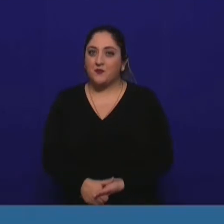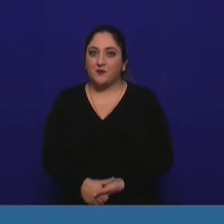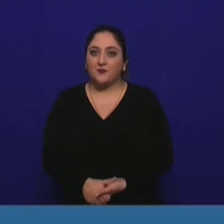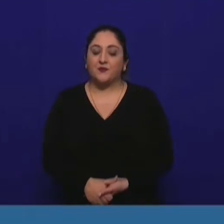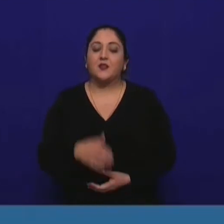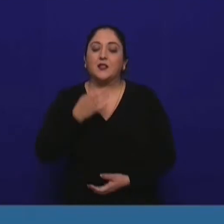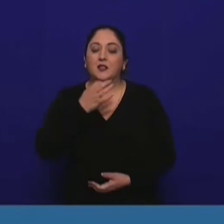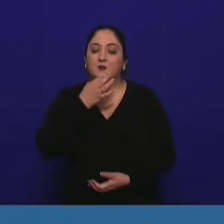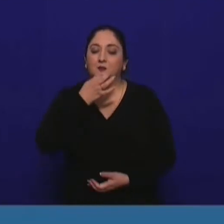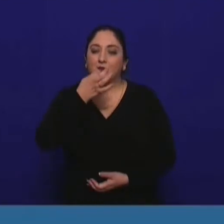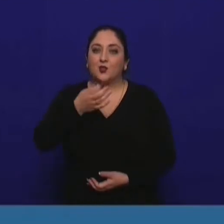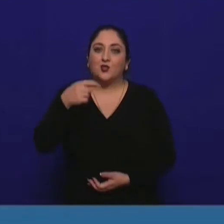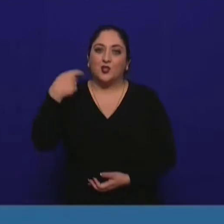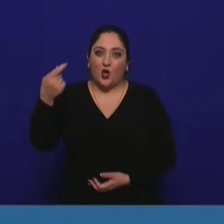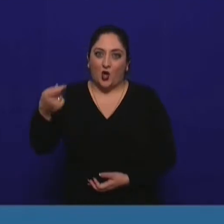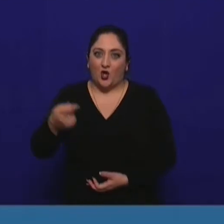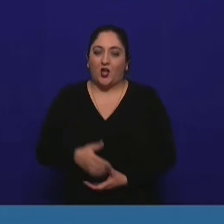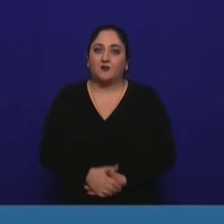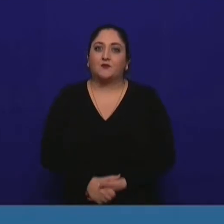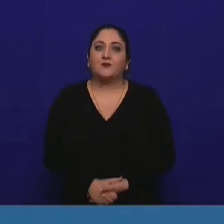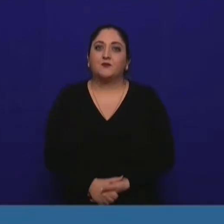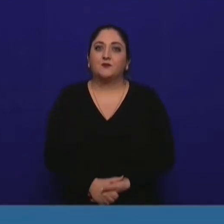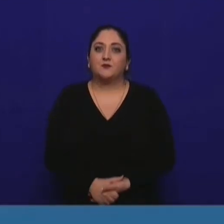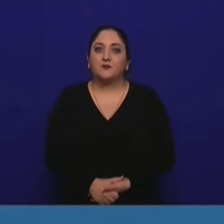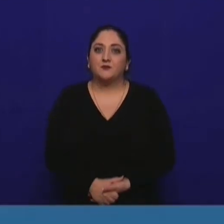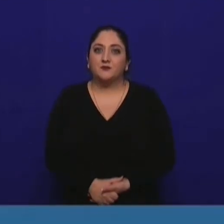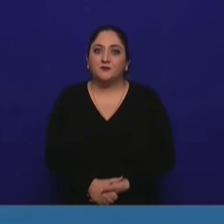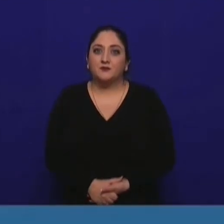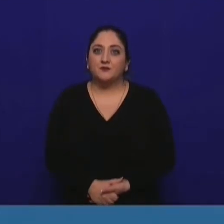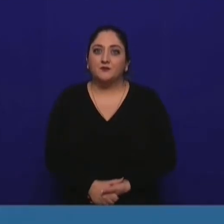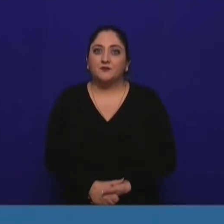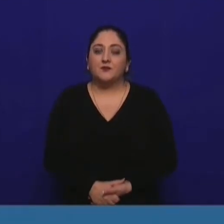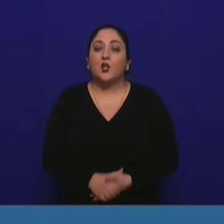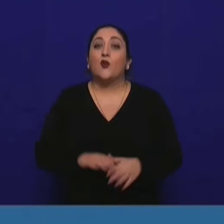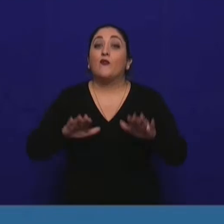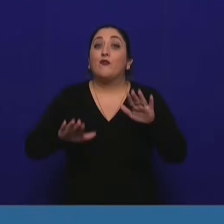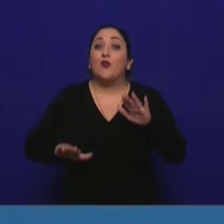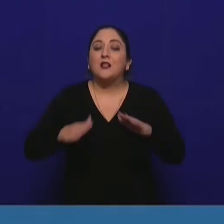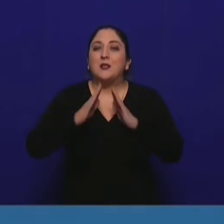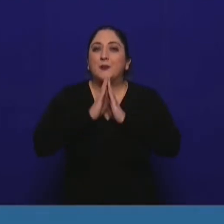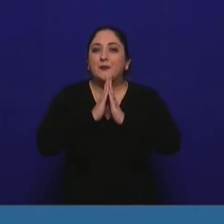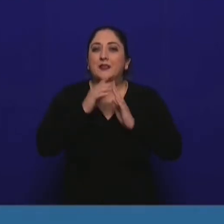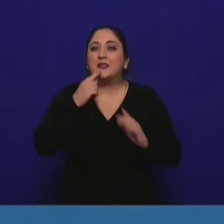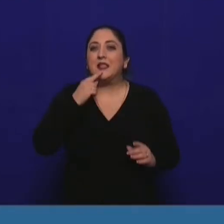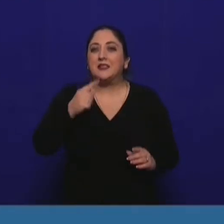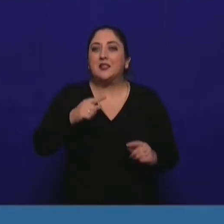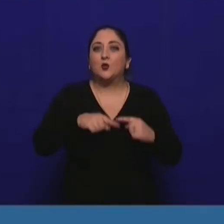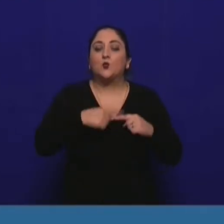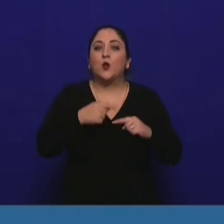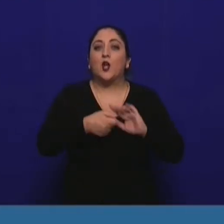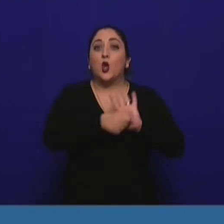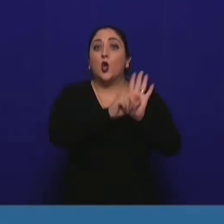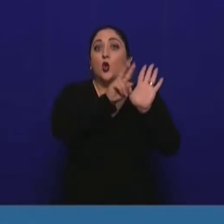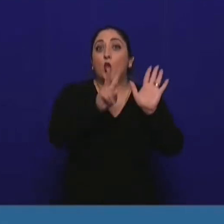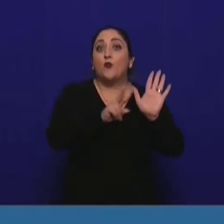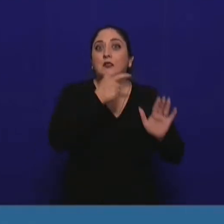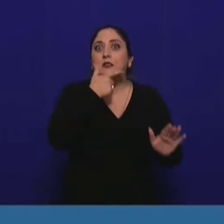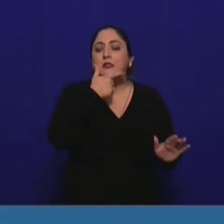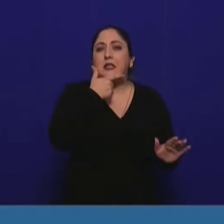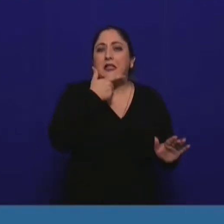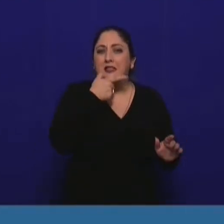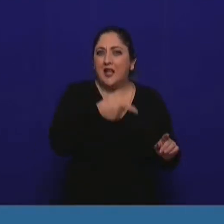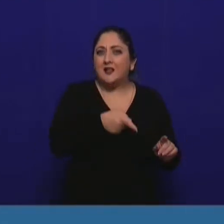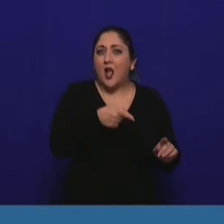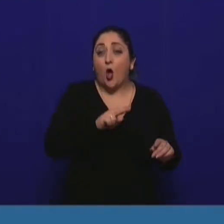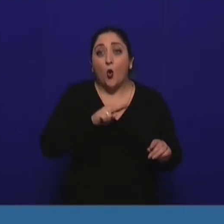Insellimlek, Professor Gawċi, Franċisko Għatani, Net News. Ma nafx tista' xittina xi aġġornament dwar il-varjanti kemm tar-Renju Unit kif